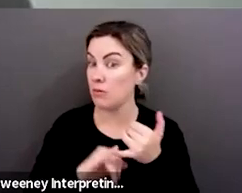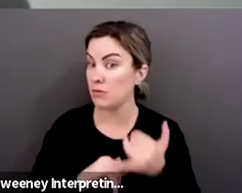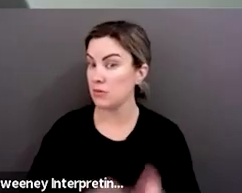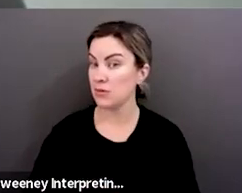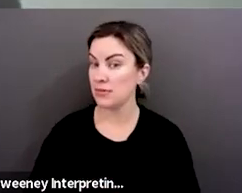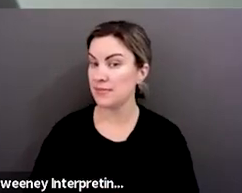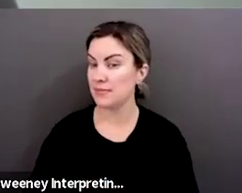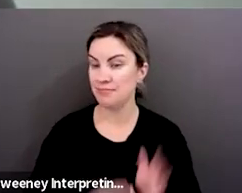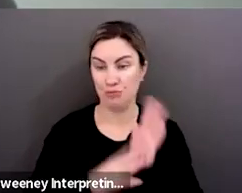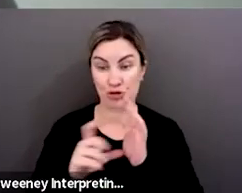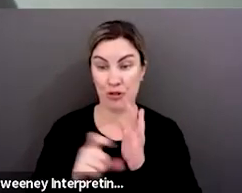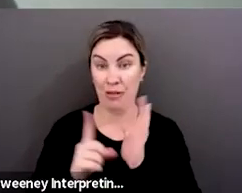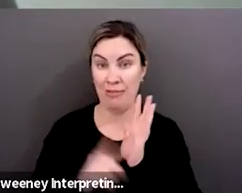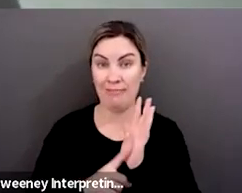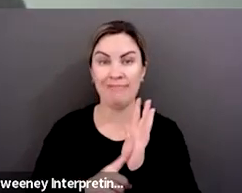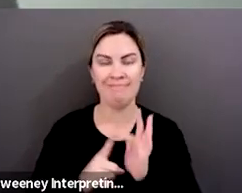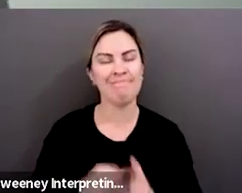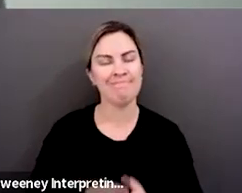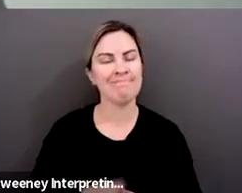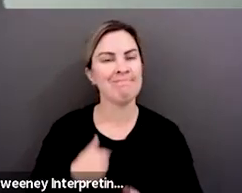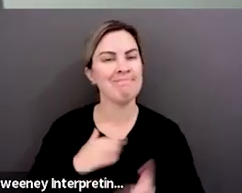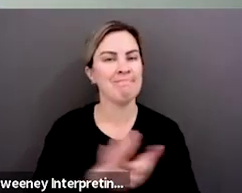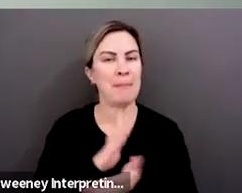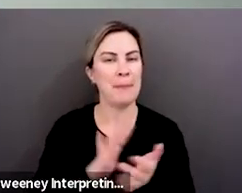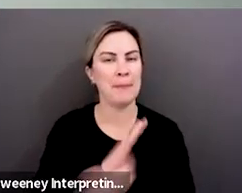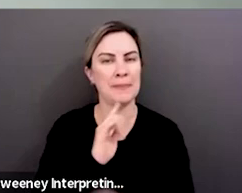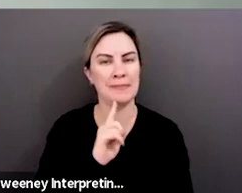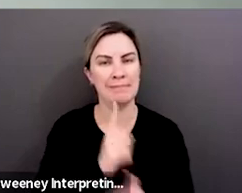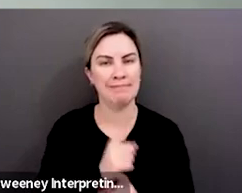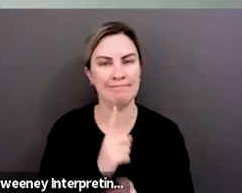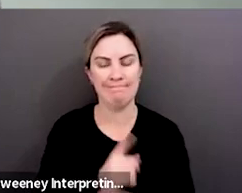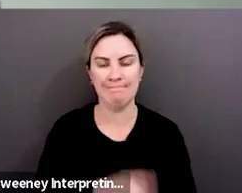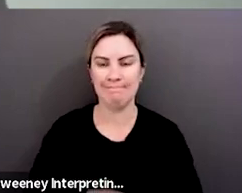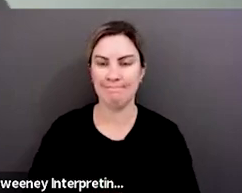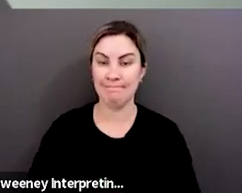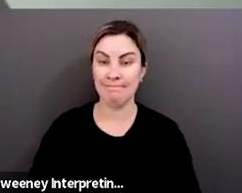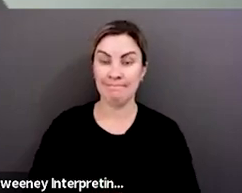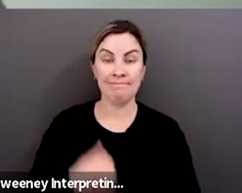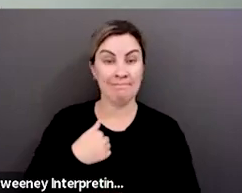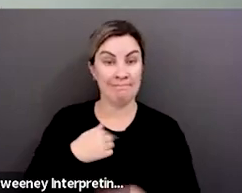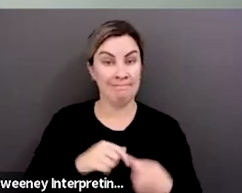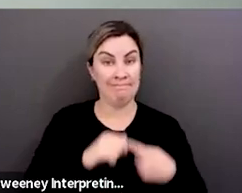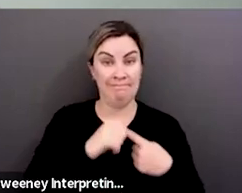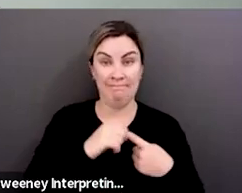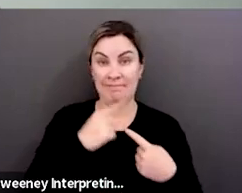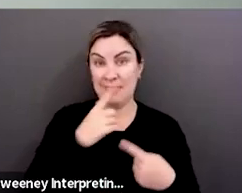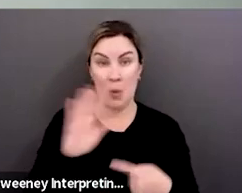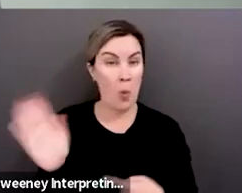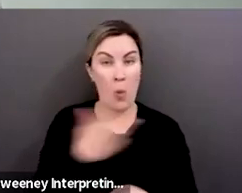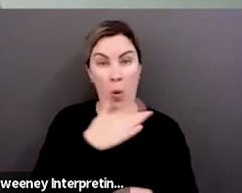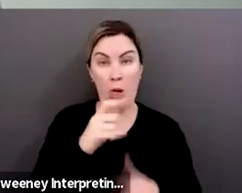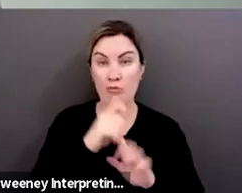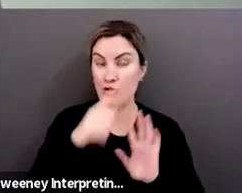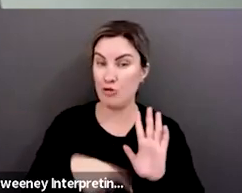Michelle, go for it. Yeah, I'm happy to speak to that one. I guess, first of all, I should say that across all of our projects, but nationally and in